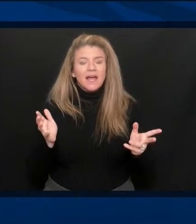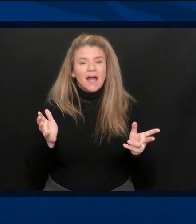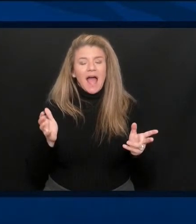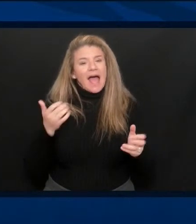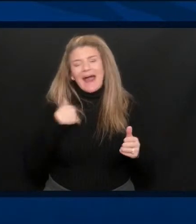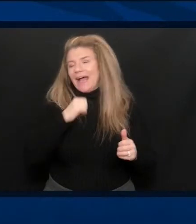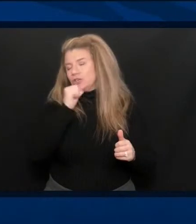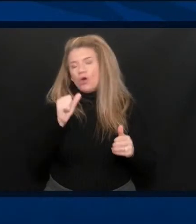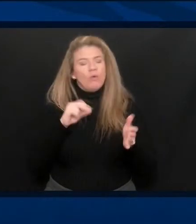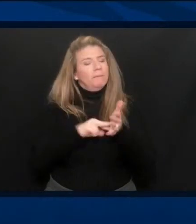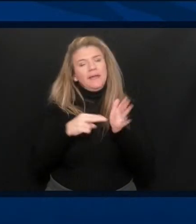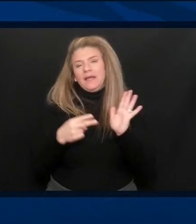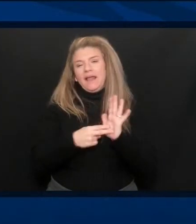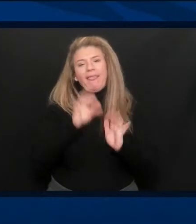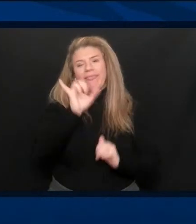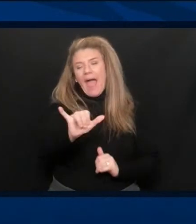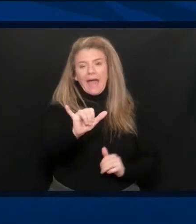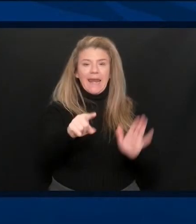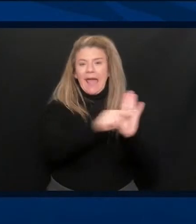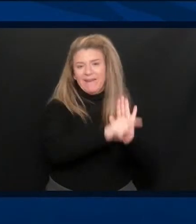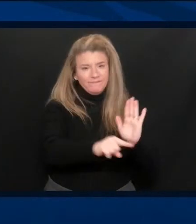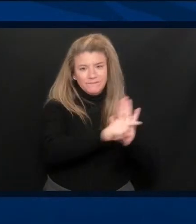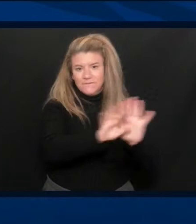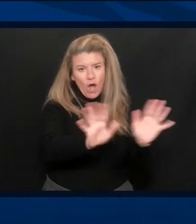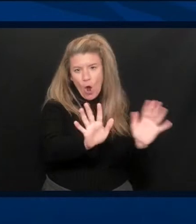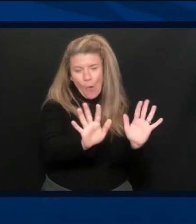and I don't mean that in any bad way, but